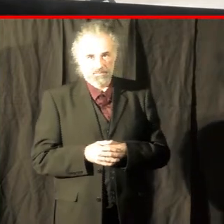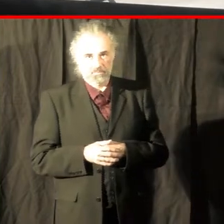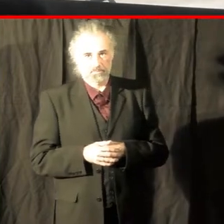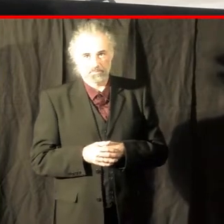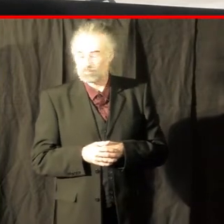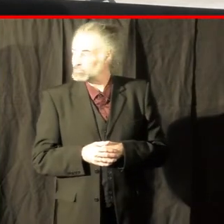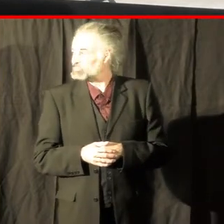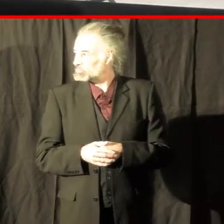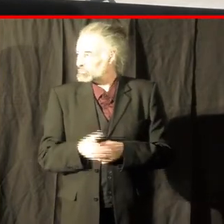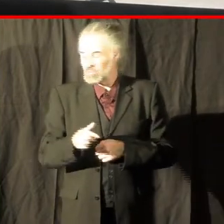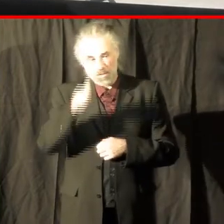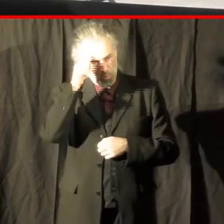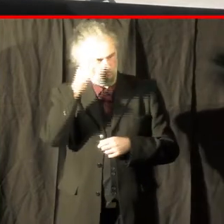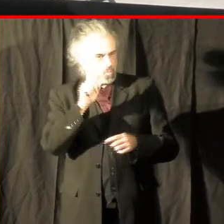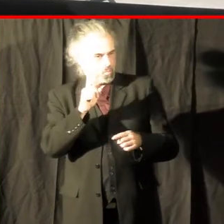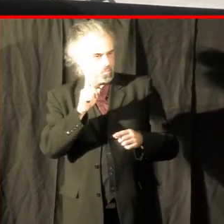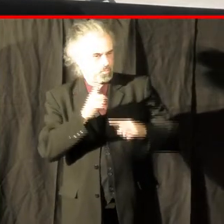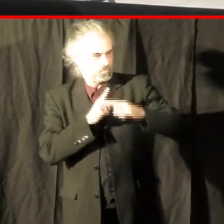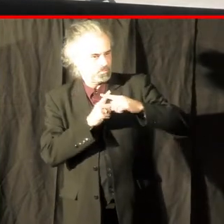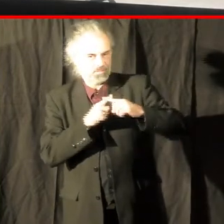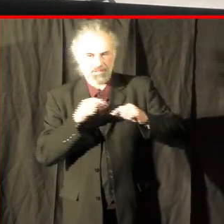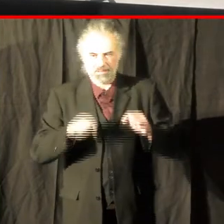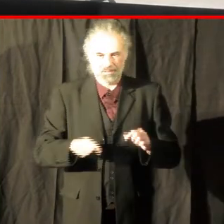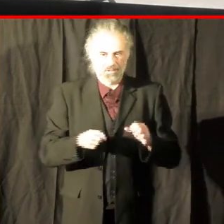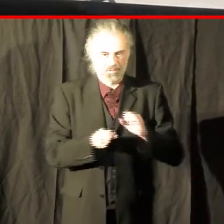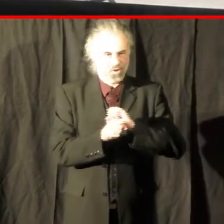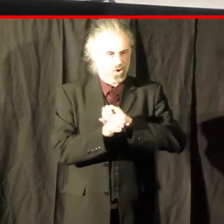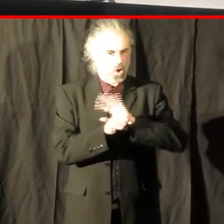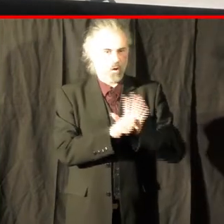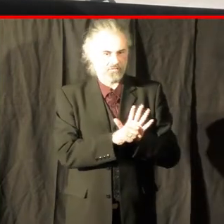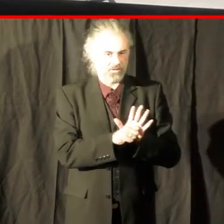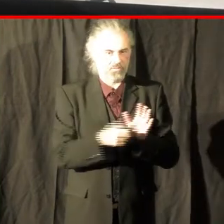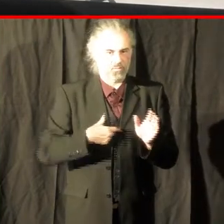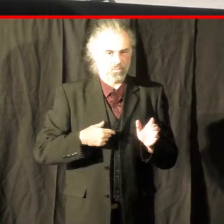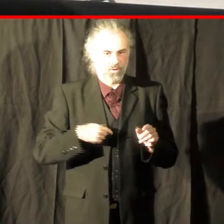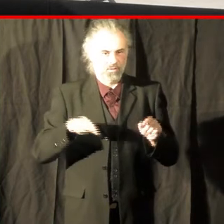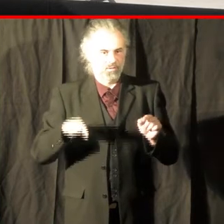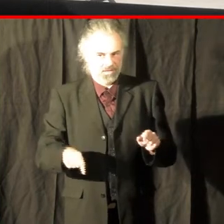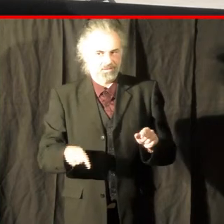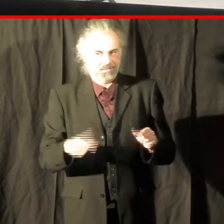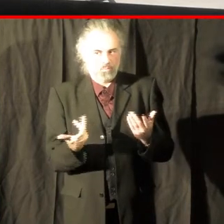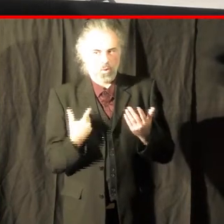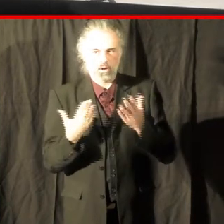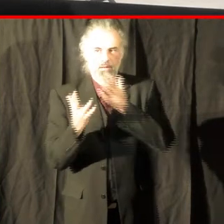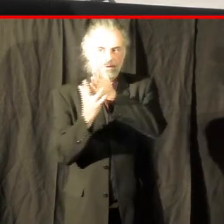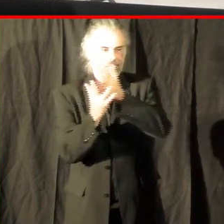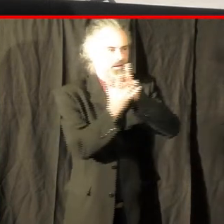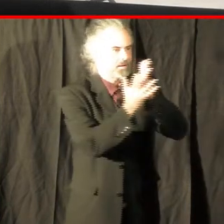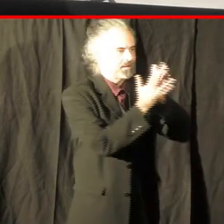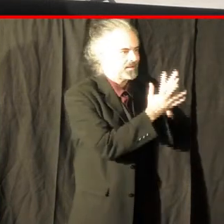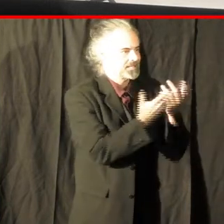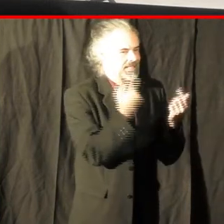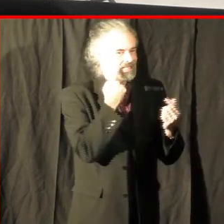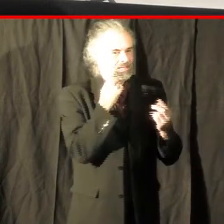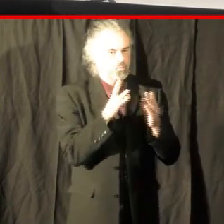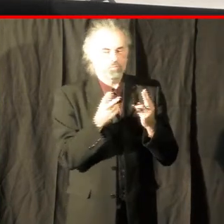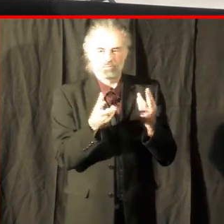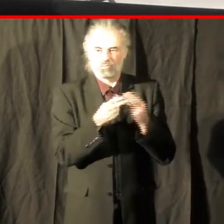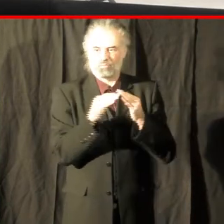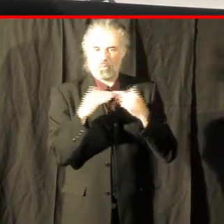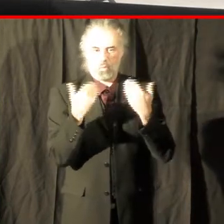You know, one of the benefits of COVID is that the world is more accessible, and it is really wonderful that we're going to be able